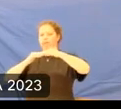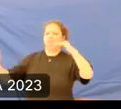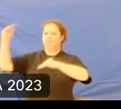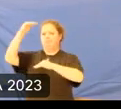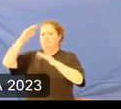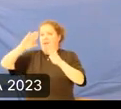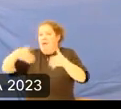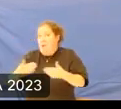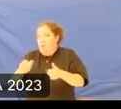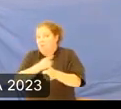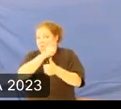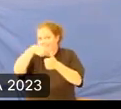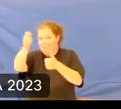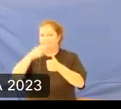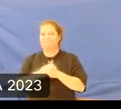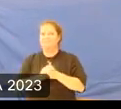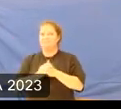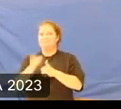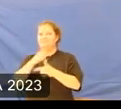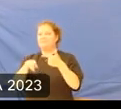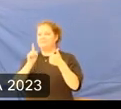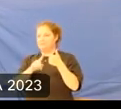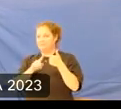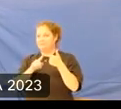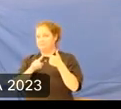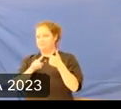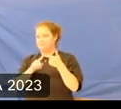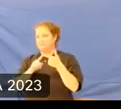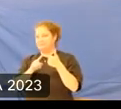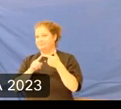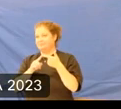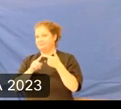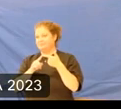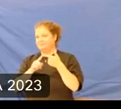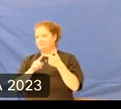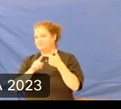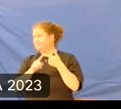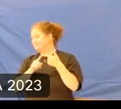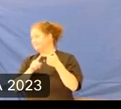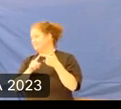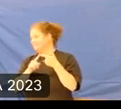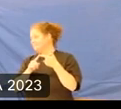trick is to borrow he's going to look